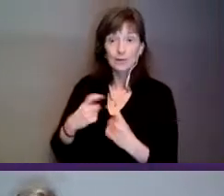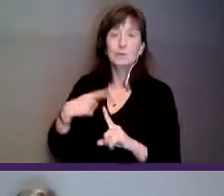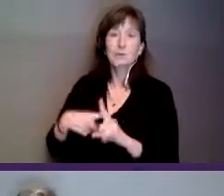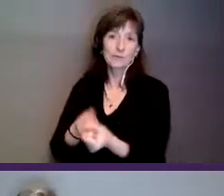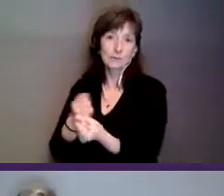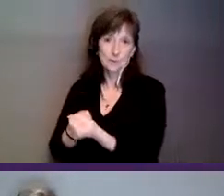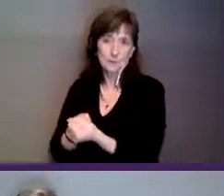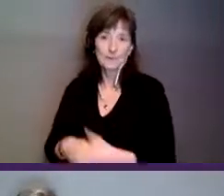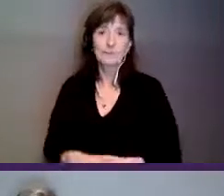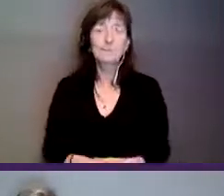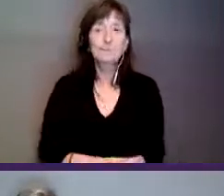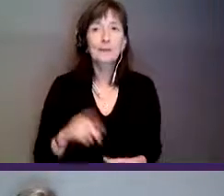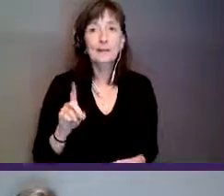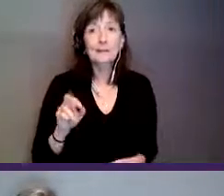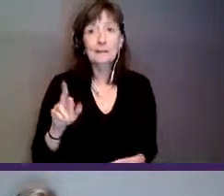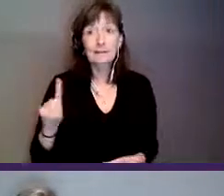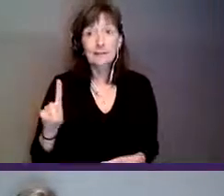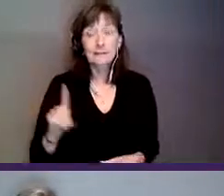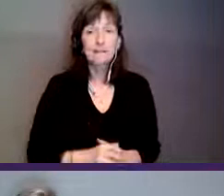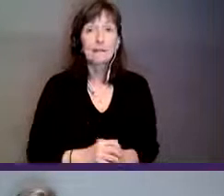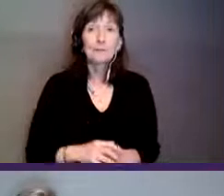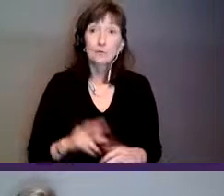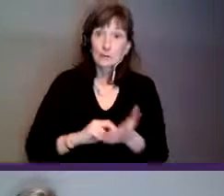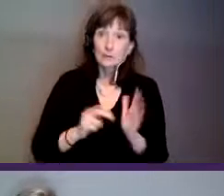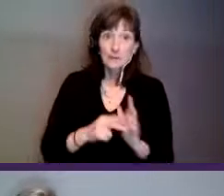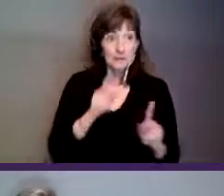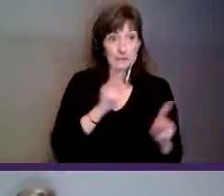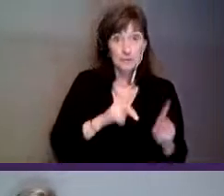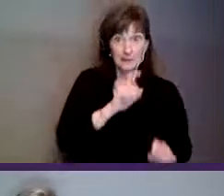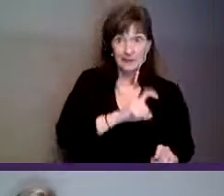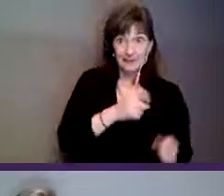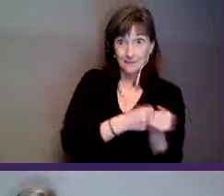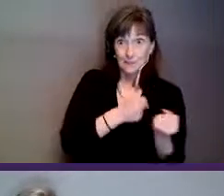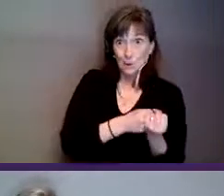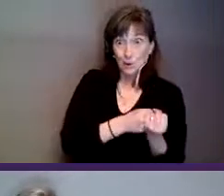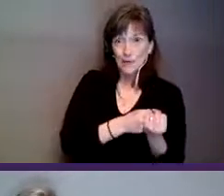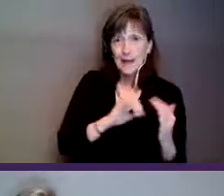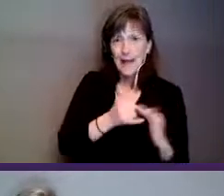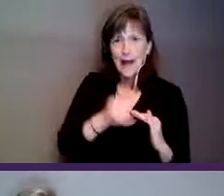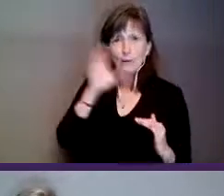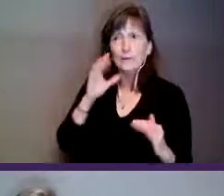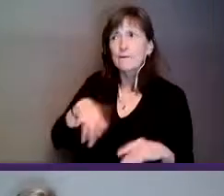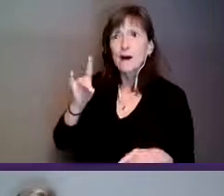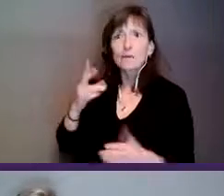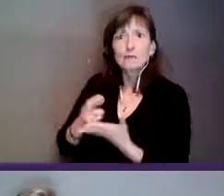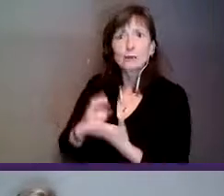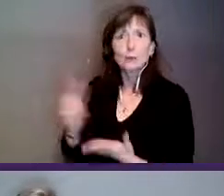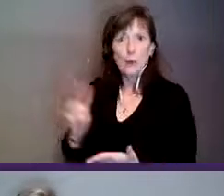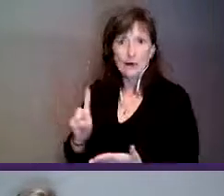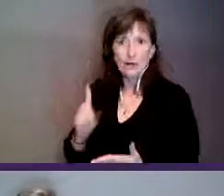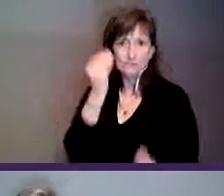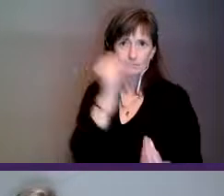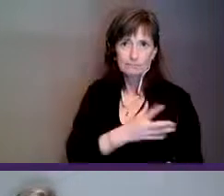people with the resources that they need, should they need them, or giving them